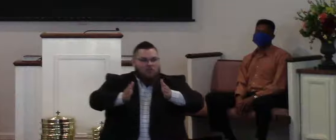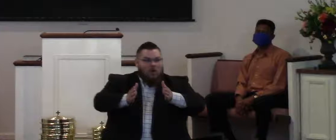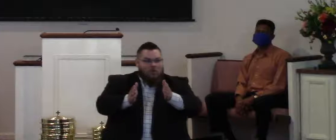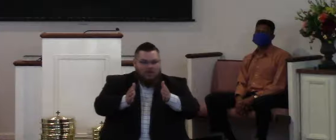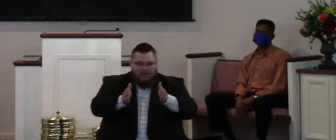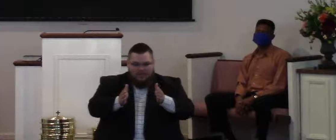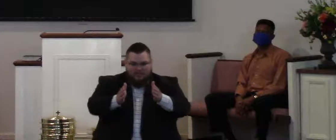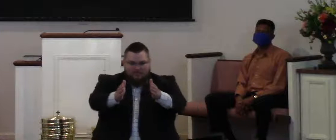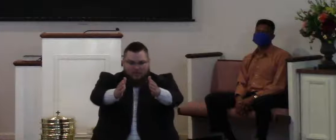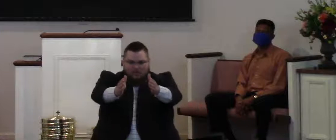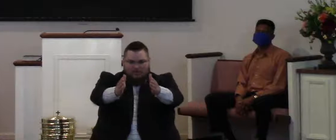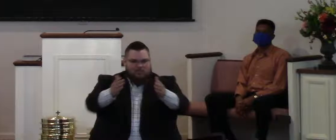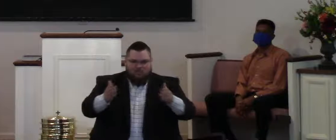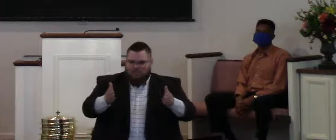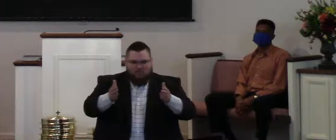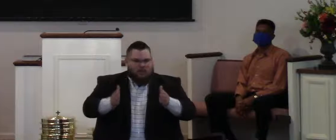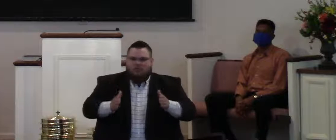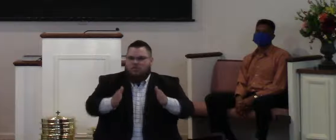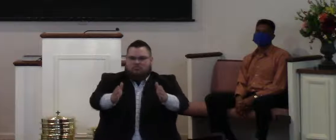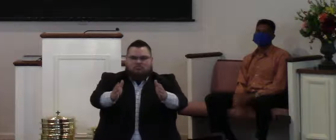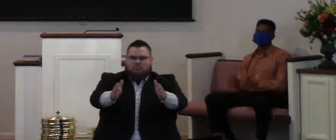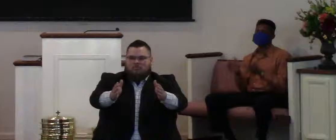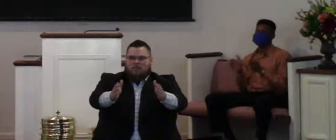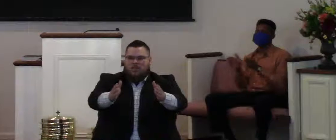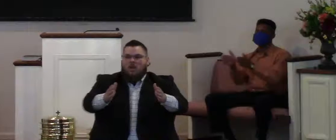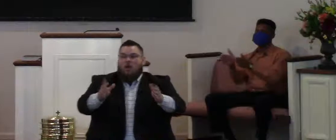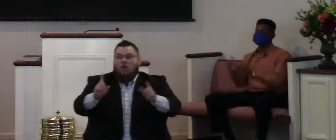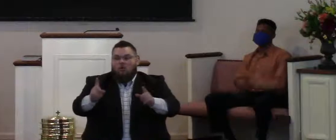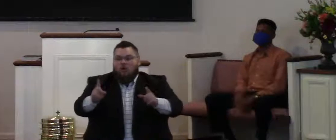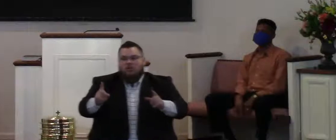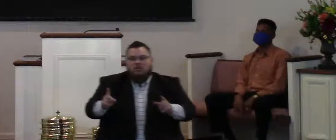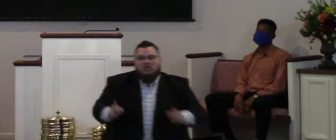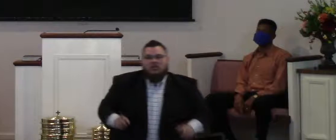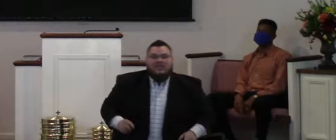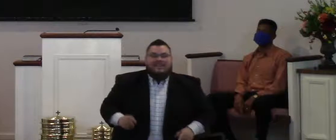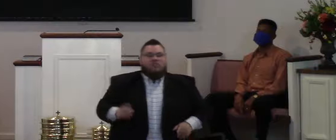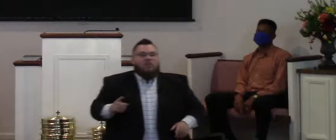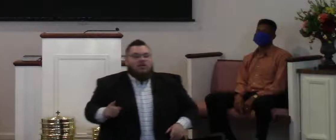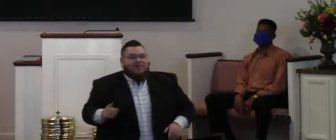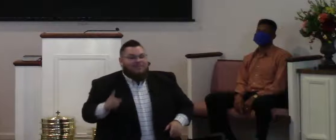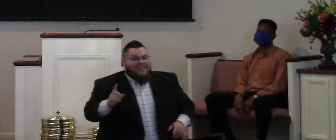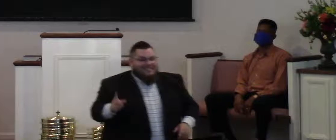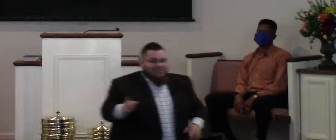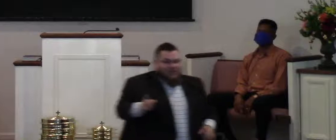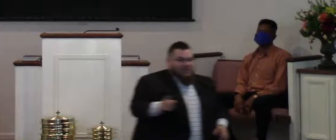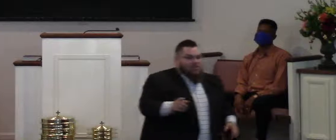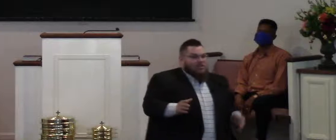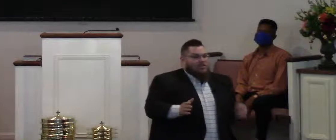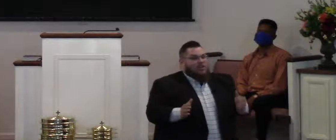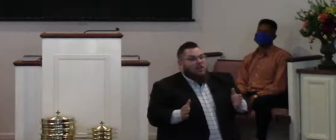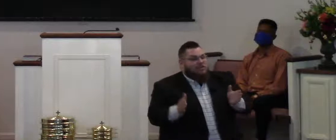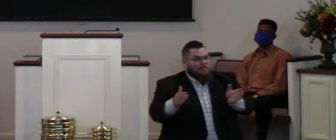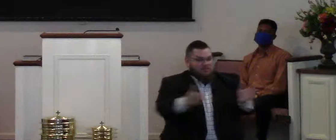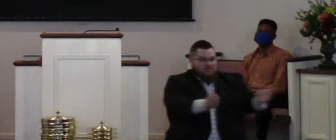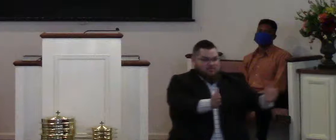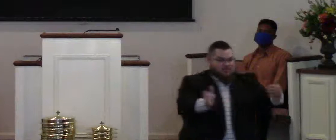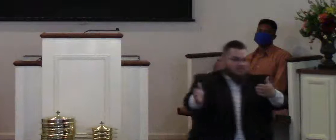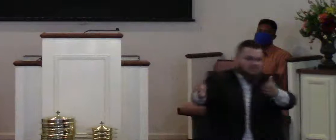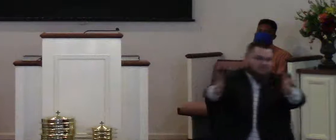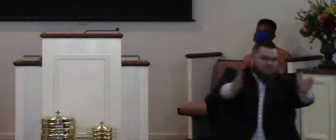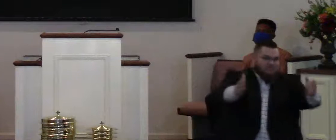do road, this is road. It's just a straight road. Or, if you want to be fancy with it, you can do a curvy